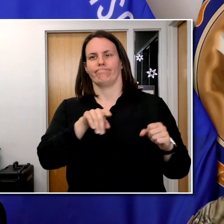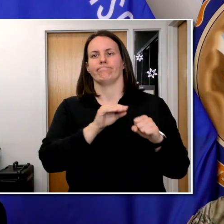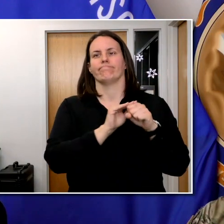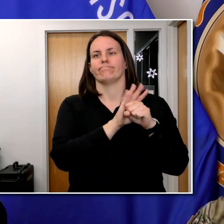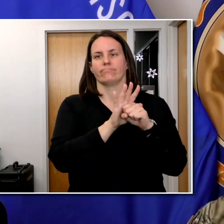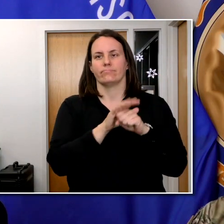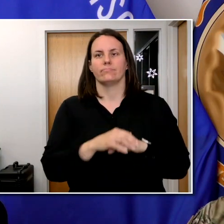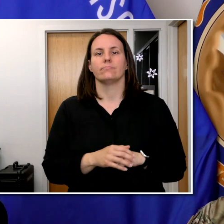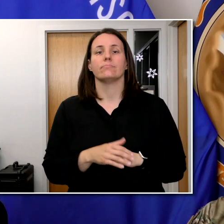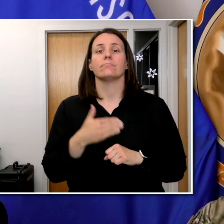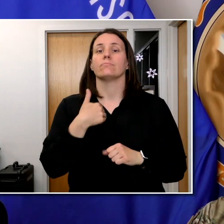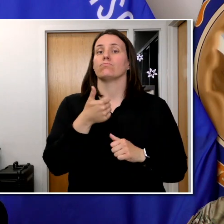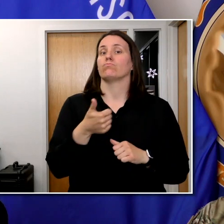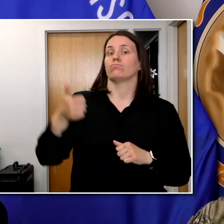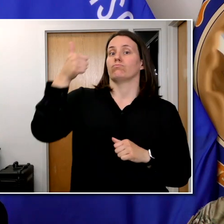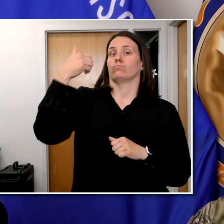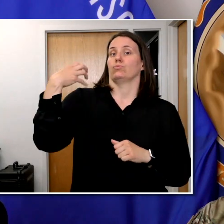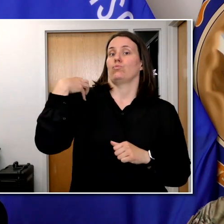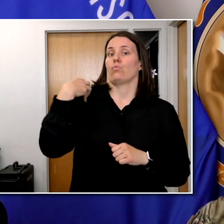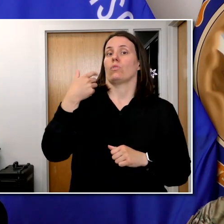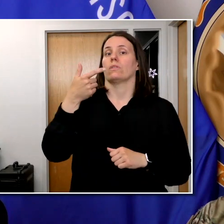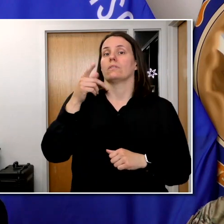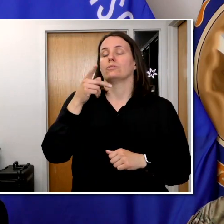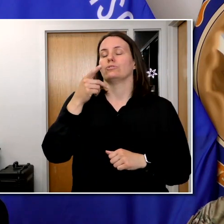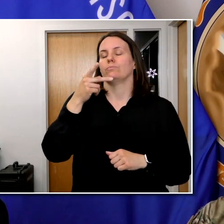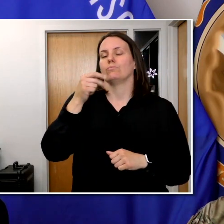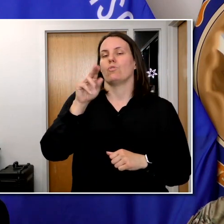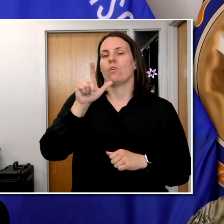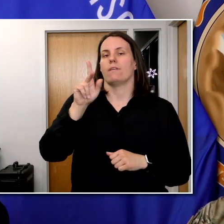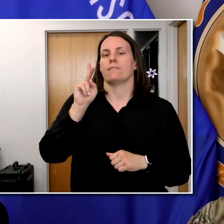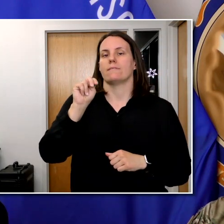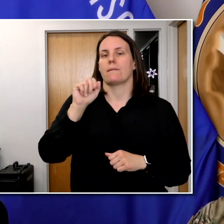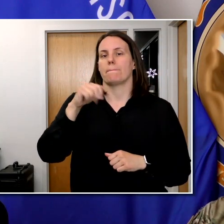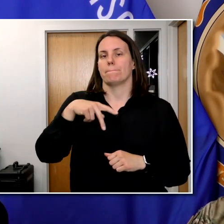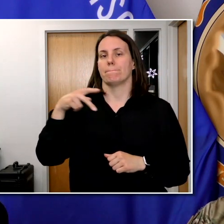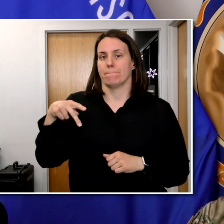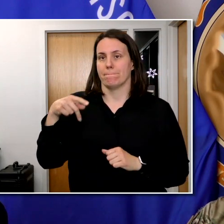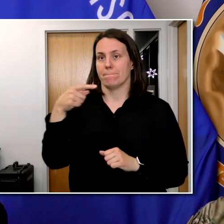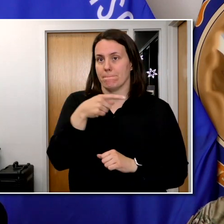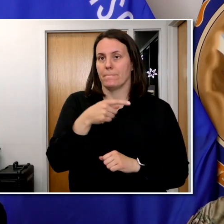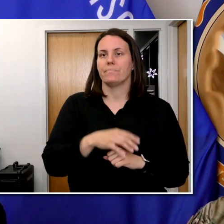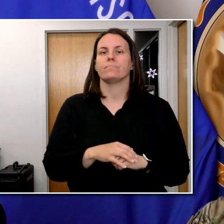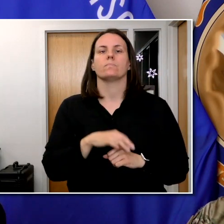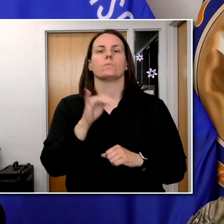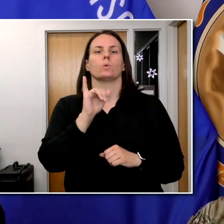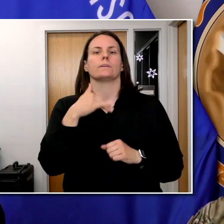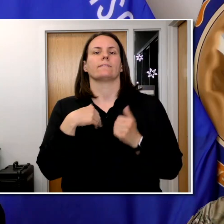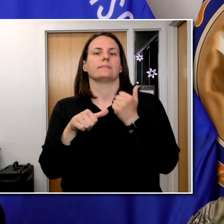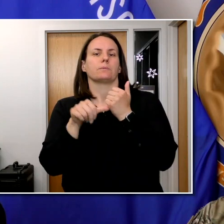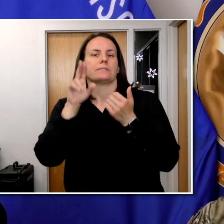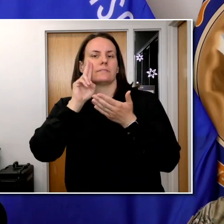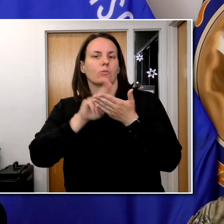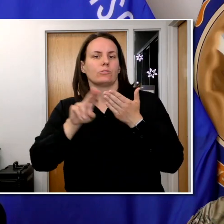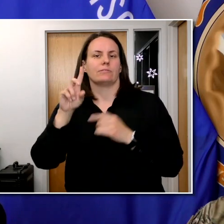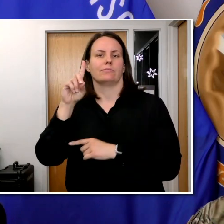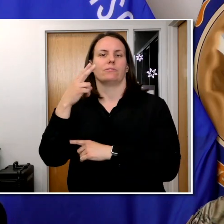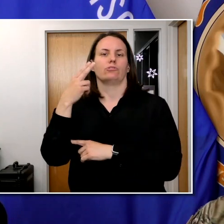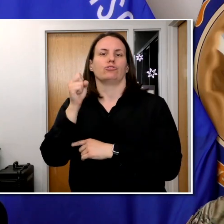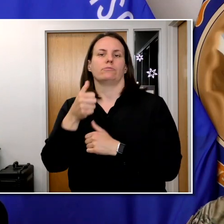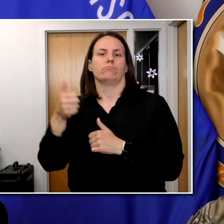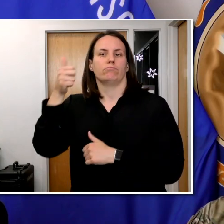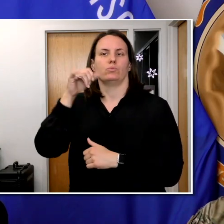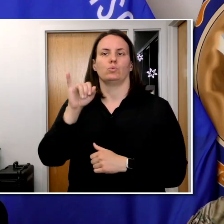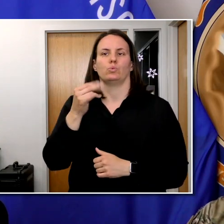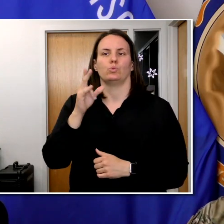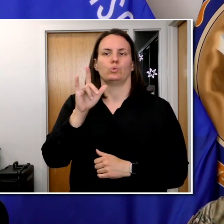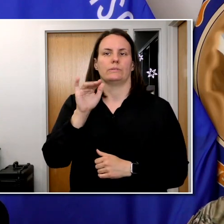Adjutant General, and Department of Health Services Deputy Secretary Julie Willems Vandyke. They will be providing an update on the important work that continues to take place